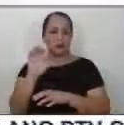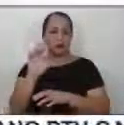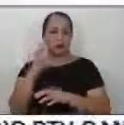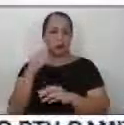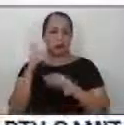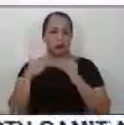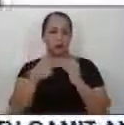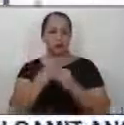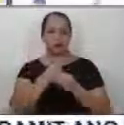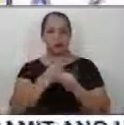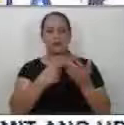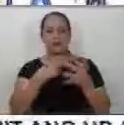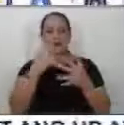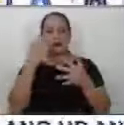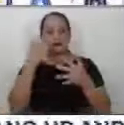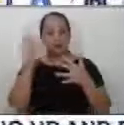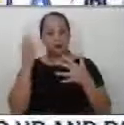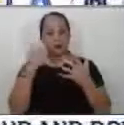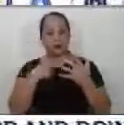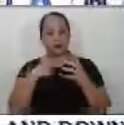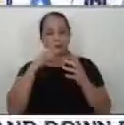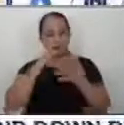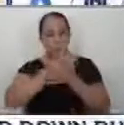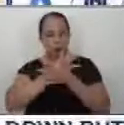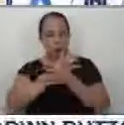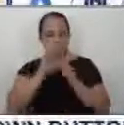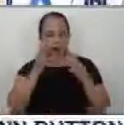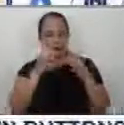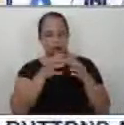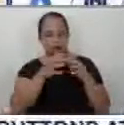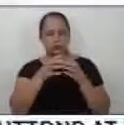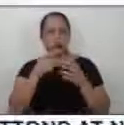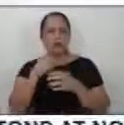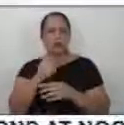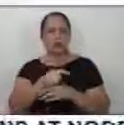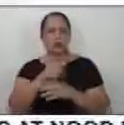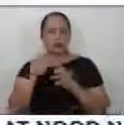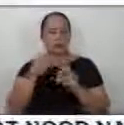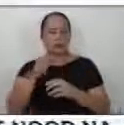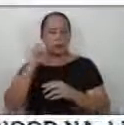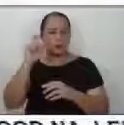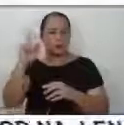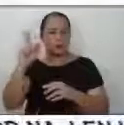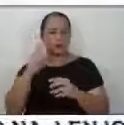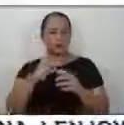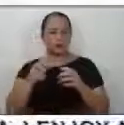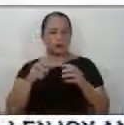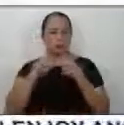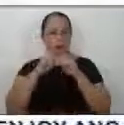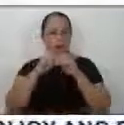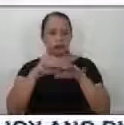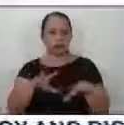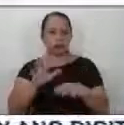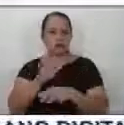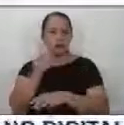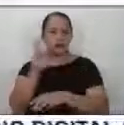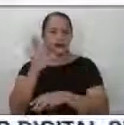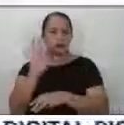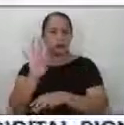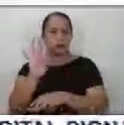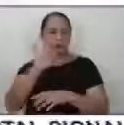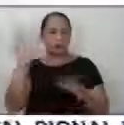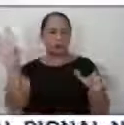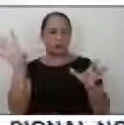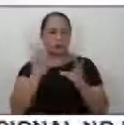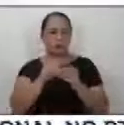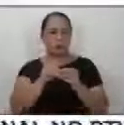data, as well as the implementation of the recommended strategies and activities aimed at reduction of case transmission